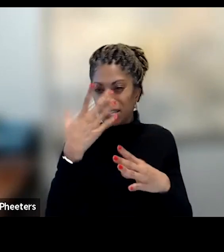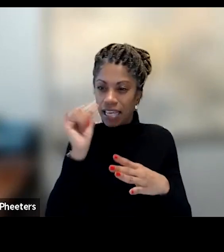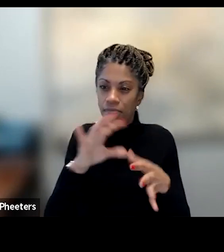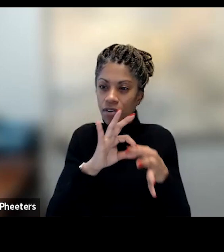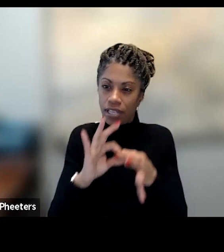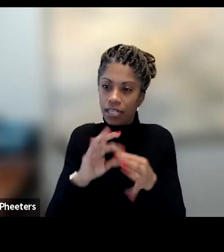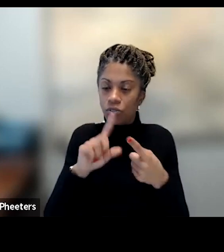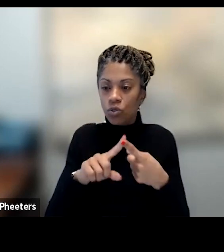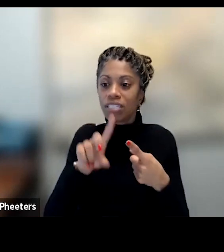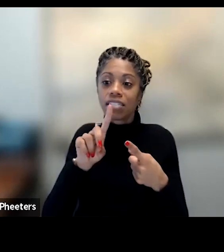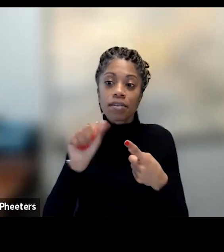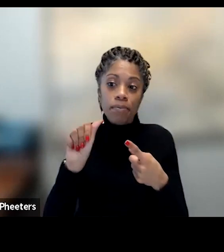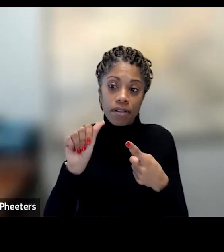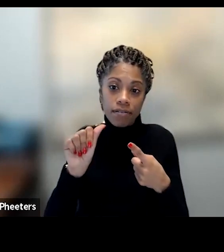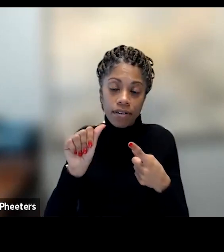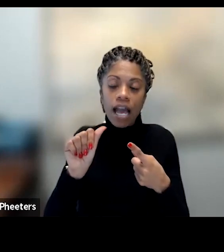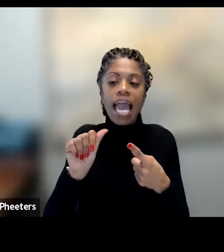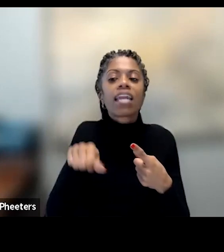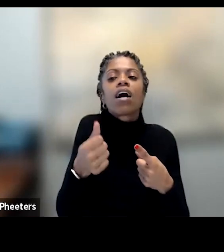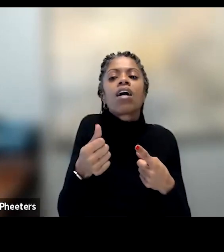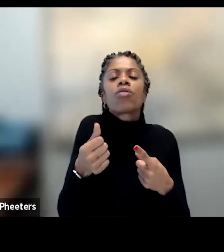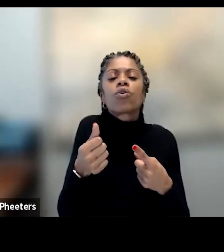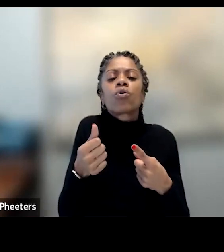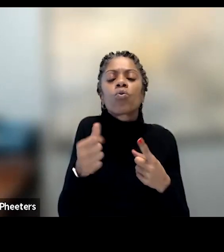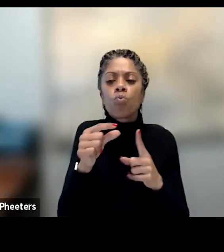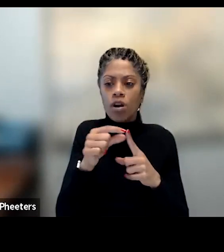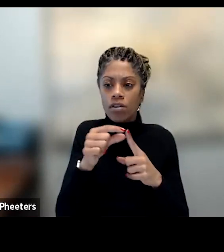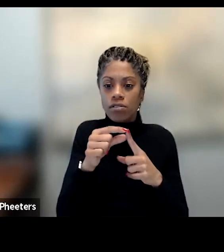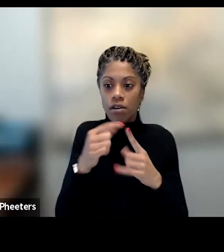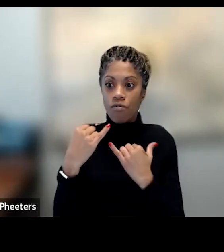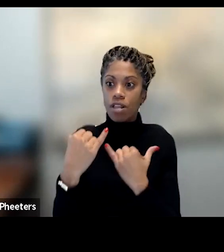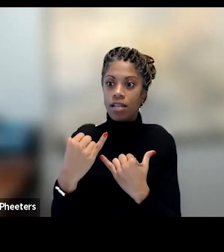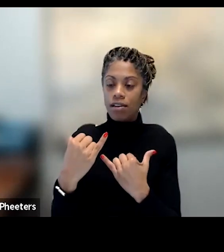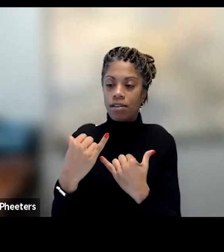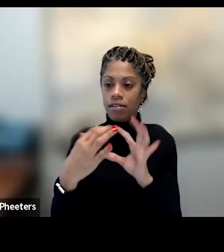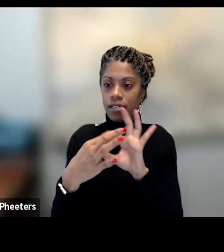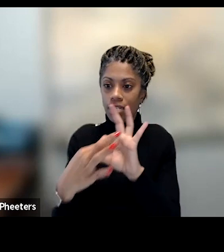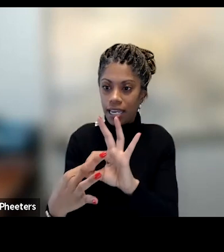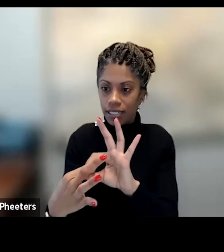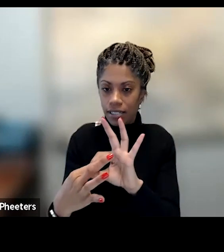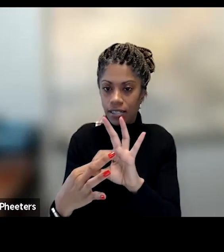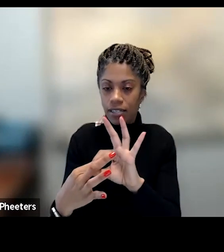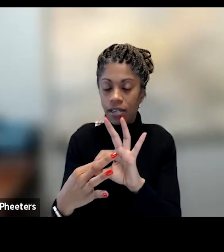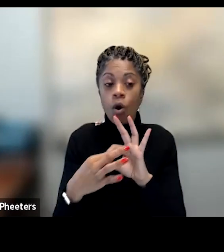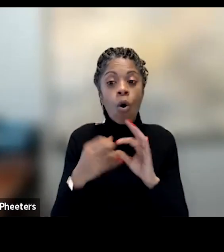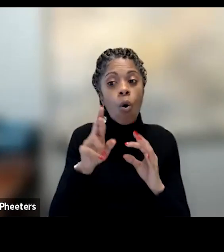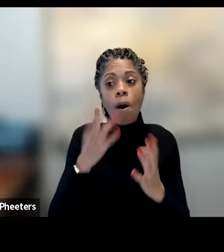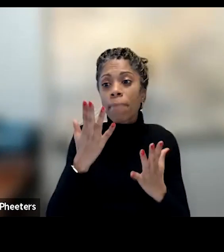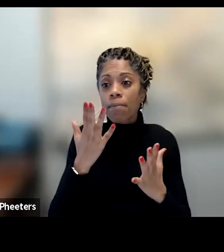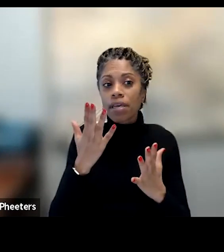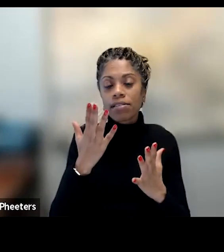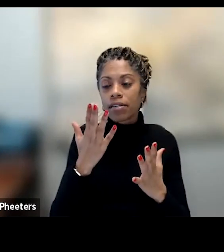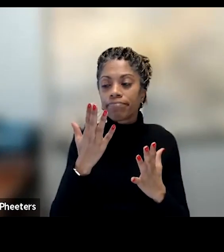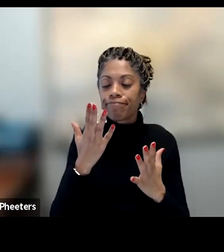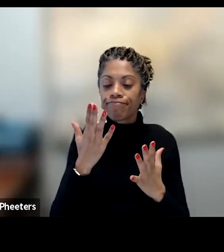other terms relevant to that. We're going to also talk about assimilation. There's a lot of nuances around culture that we won't have a chance to talk about